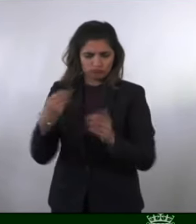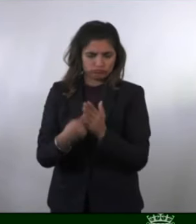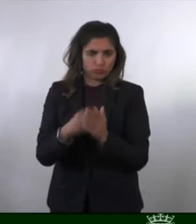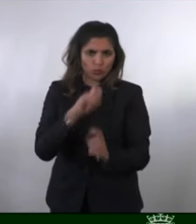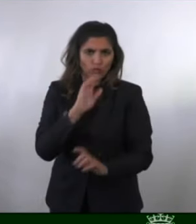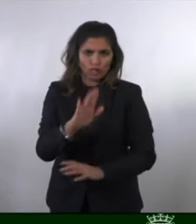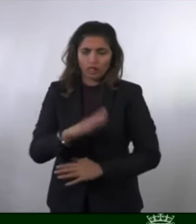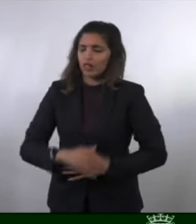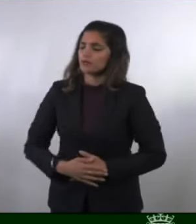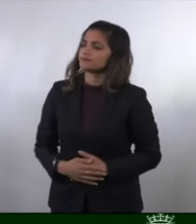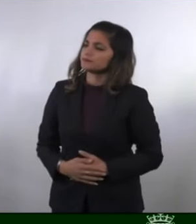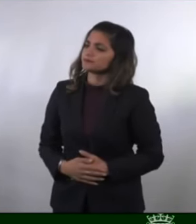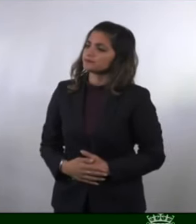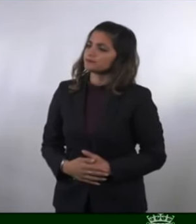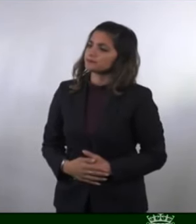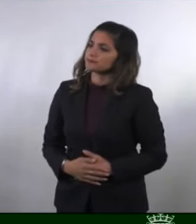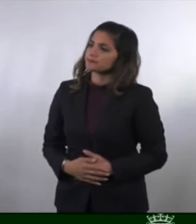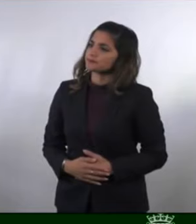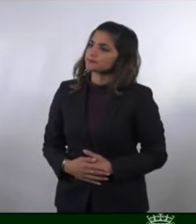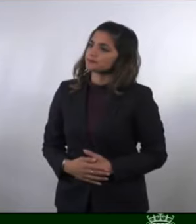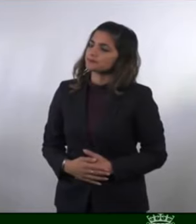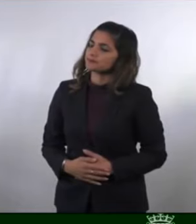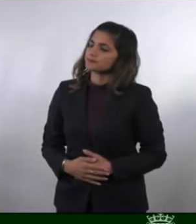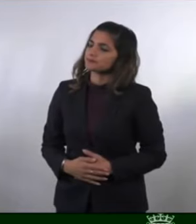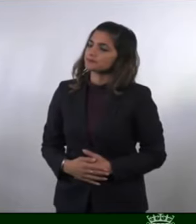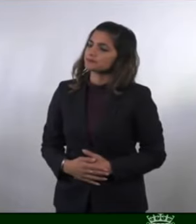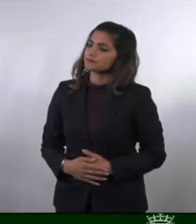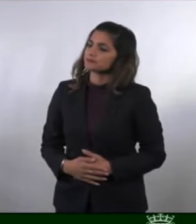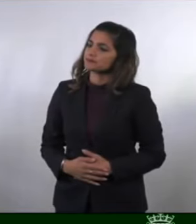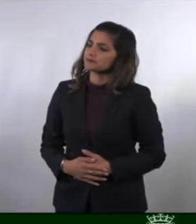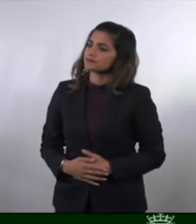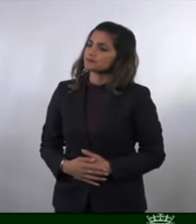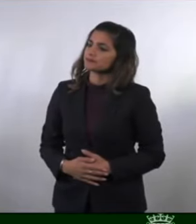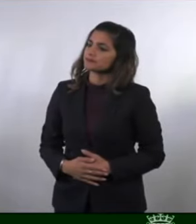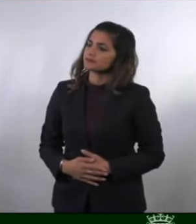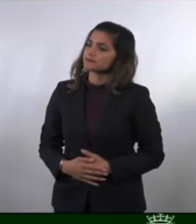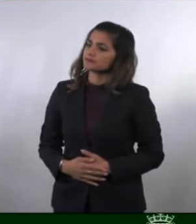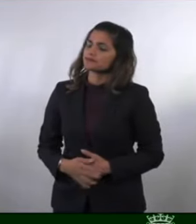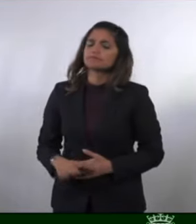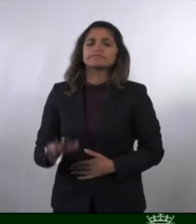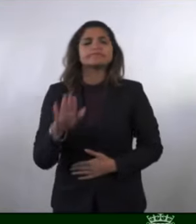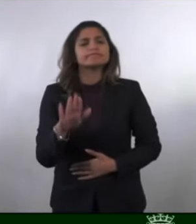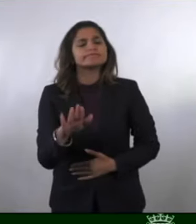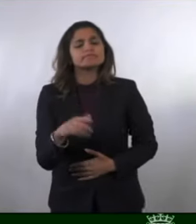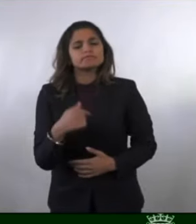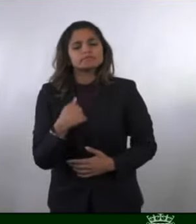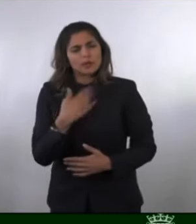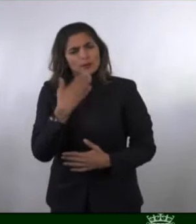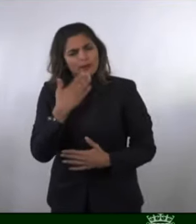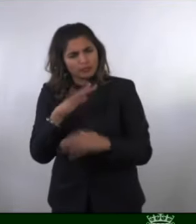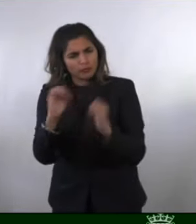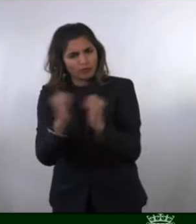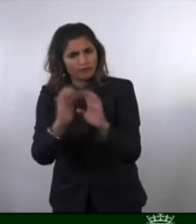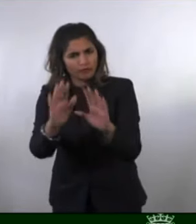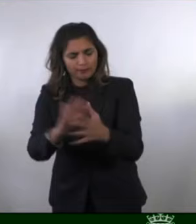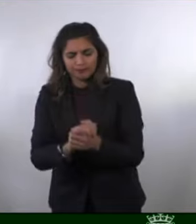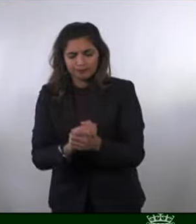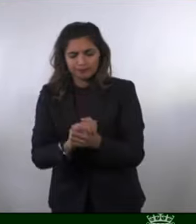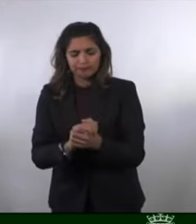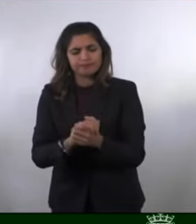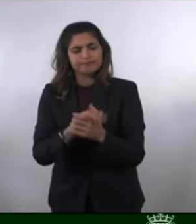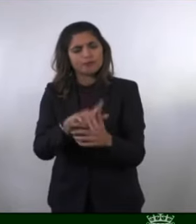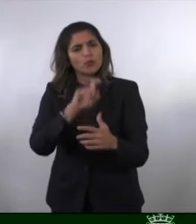Can my right honourable friend, the Prime Minister, confirm that decisions over tiering will be based upon local authority areas